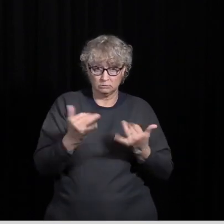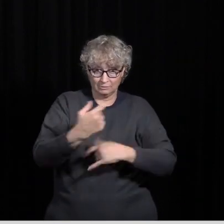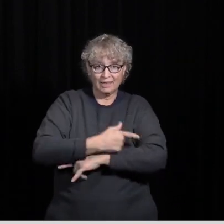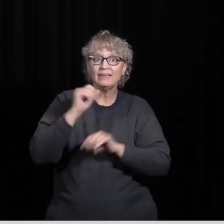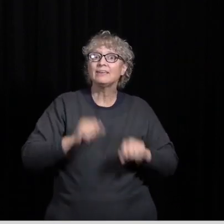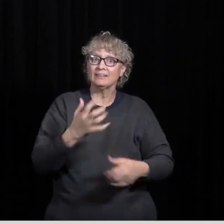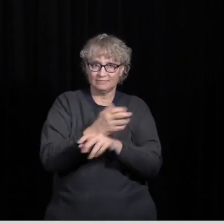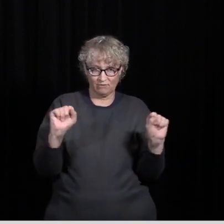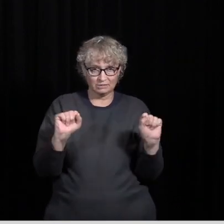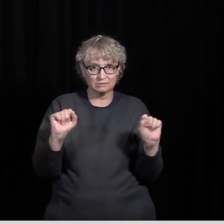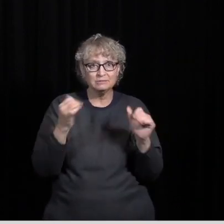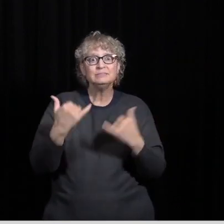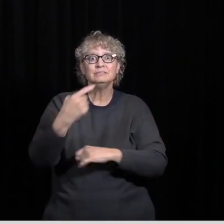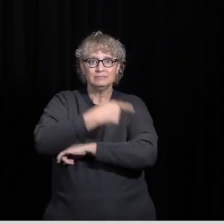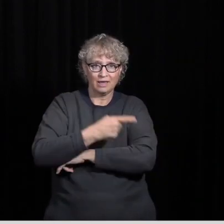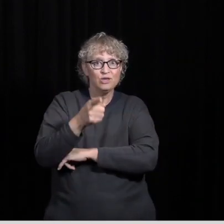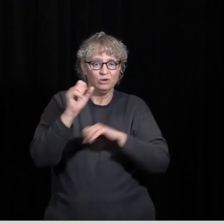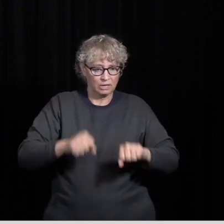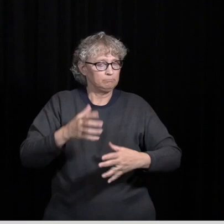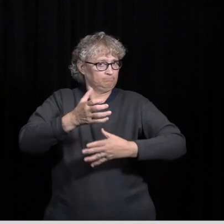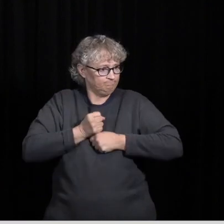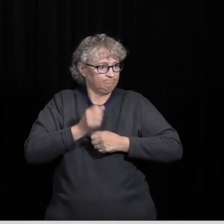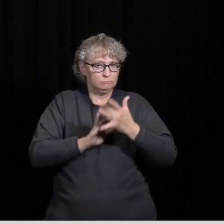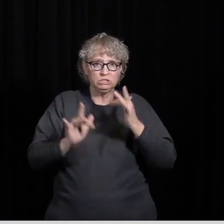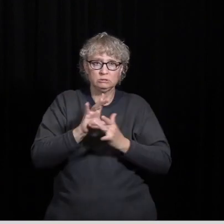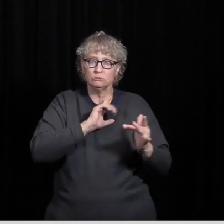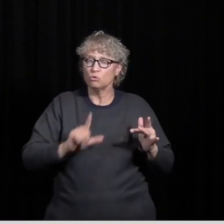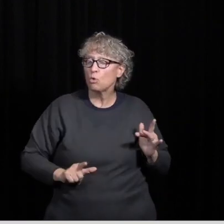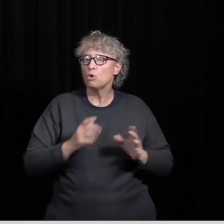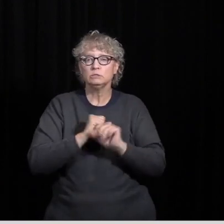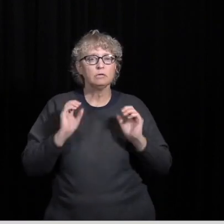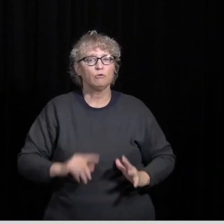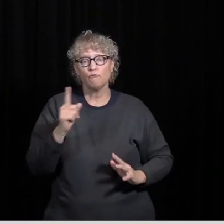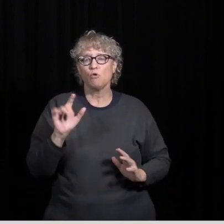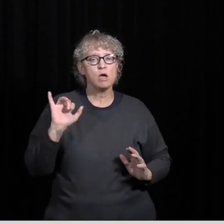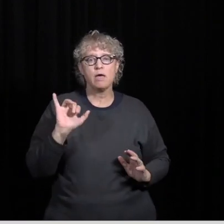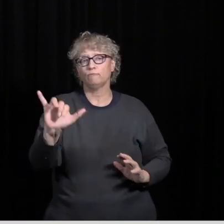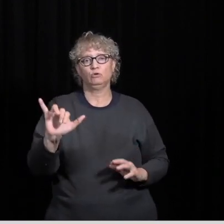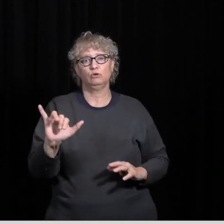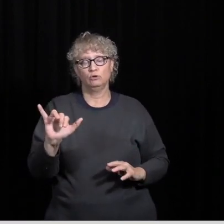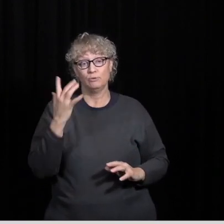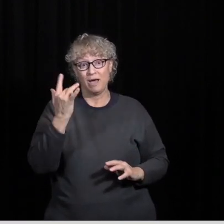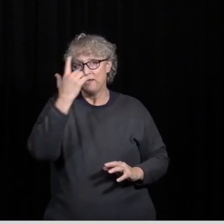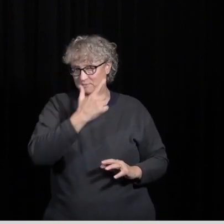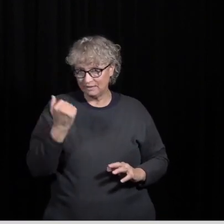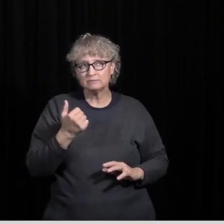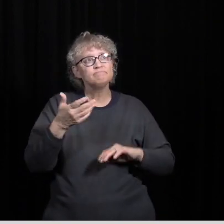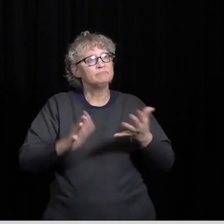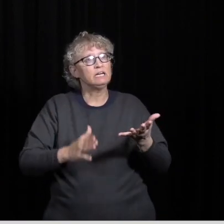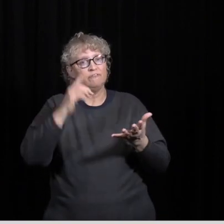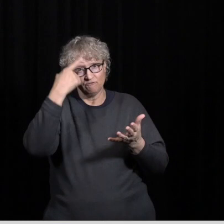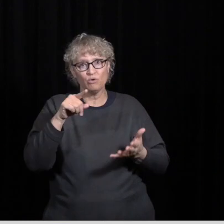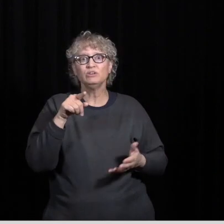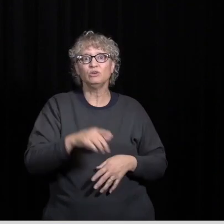salvation. Today can be the day when you receive Jesus Christ as your Lord and Savior forever because he died for you.